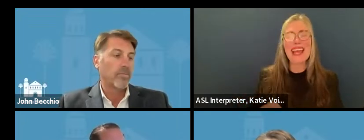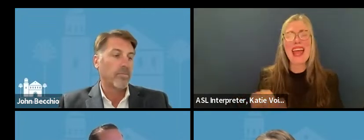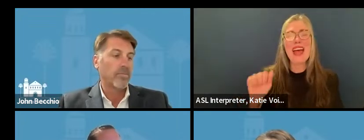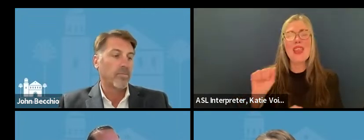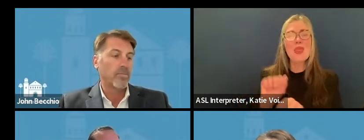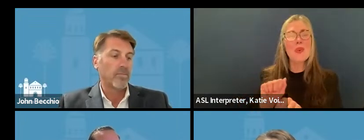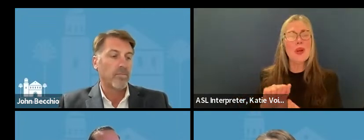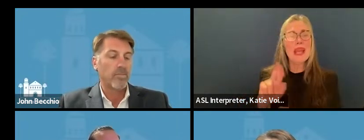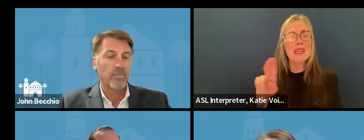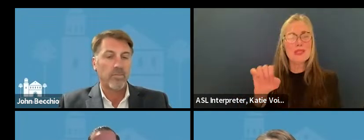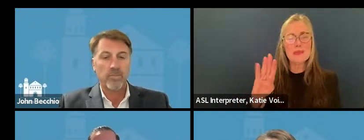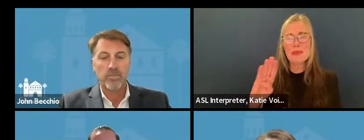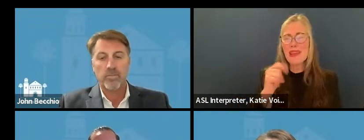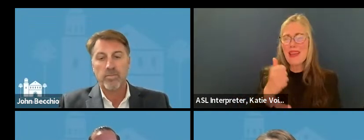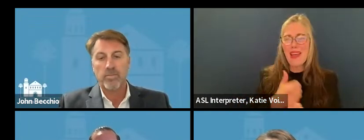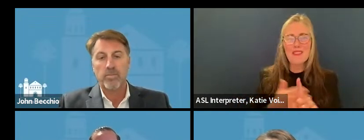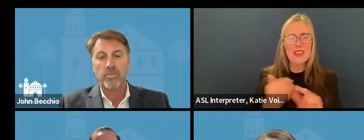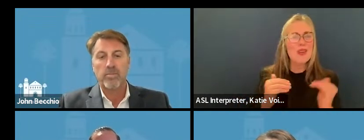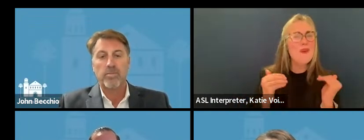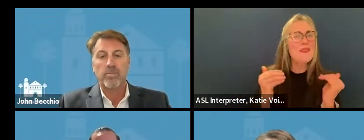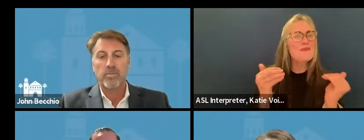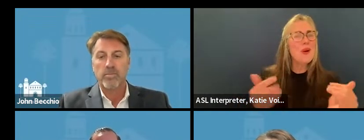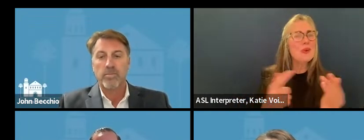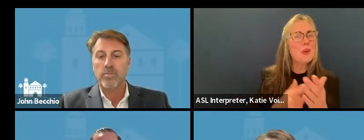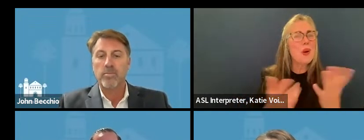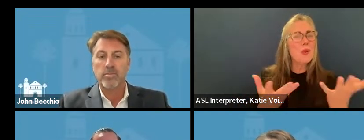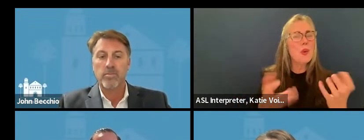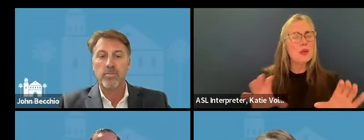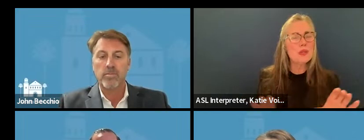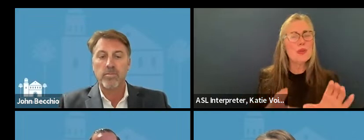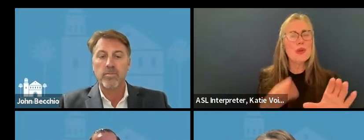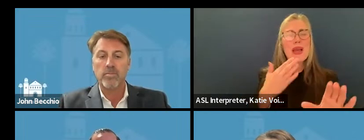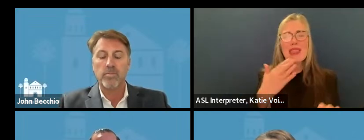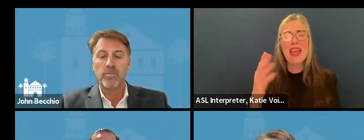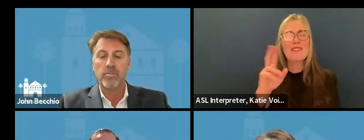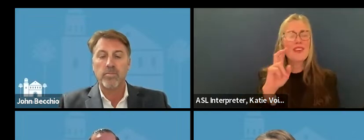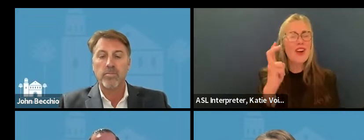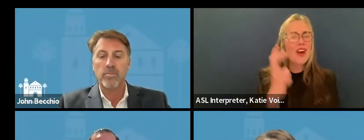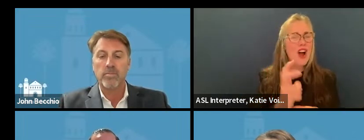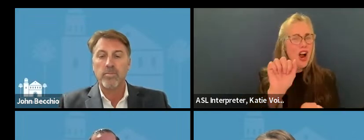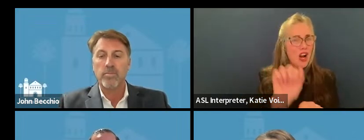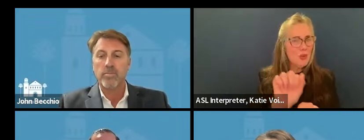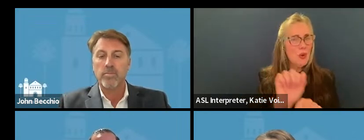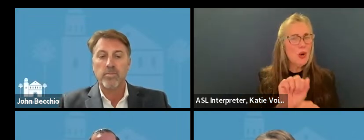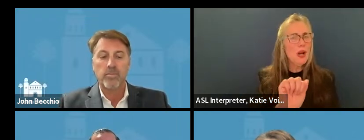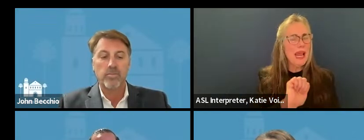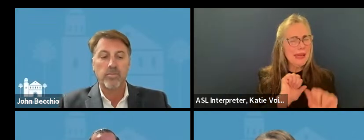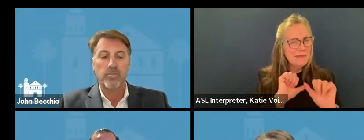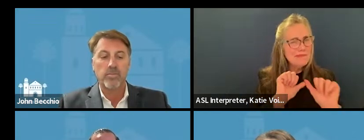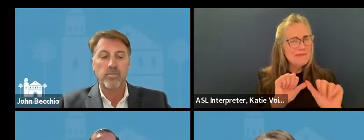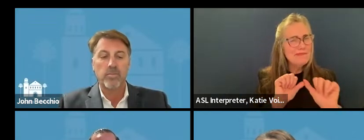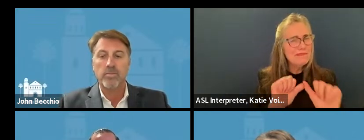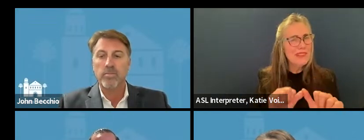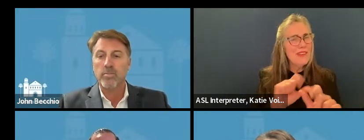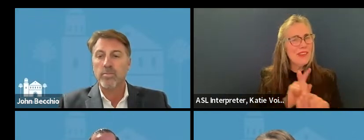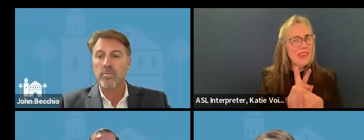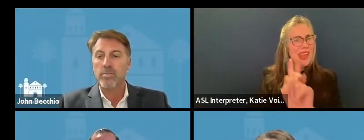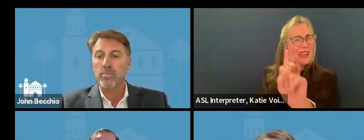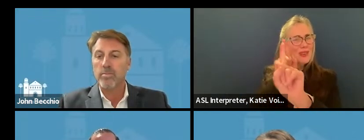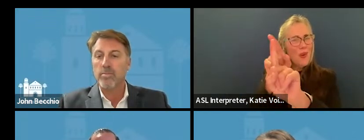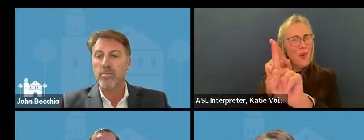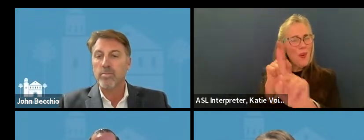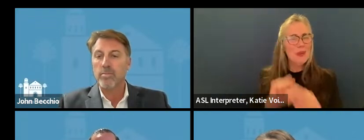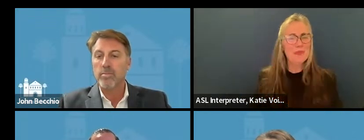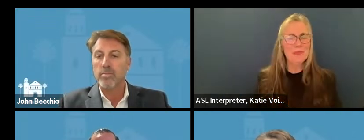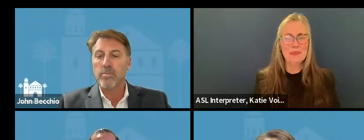So all is going forward and the things that we're wanting to do. So thanks to all the hard work and commitment and steadfast continue going toward that.